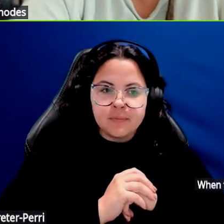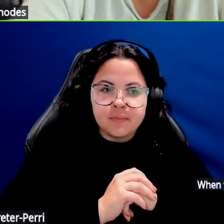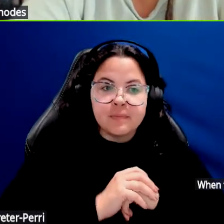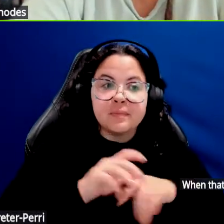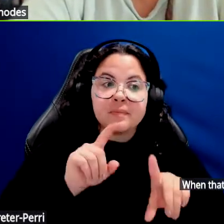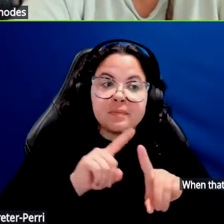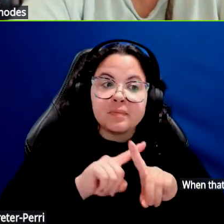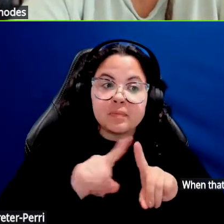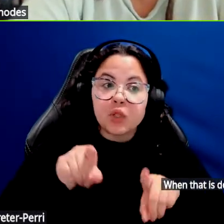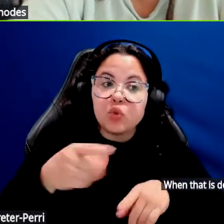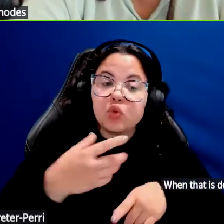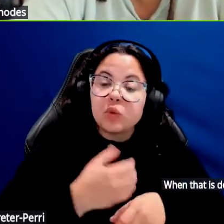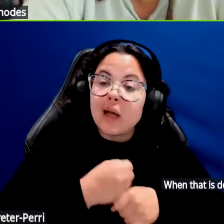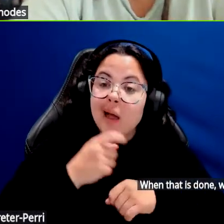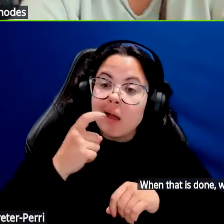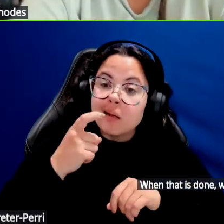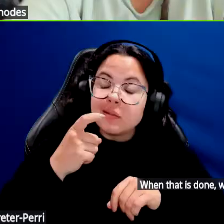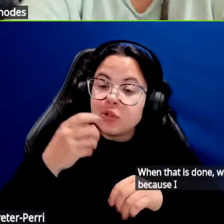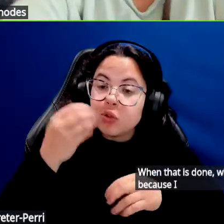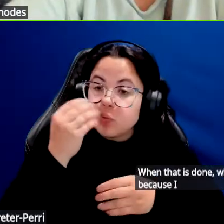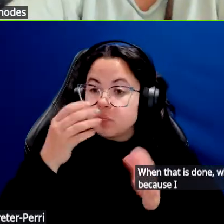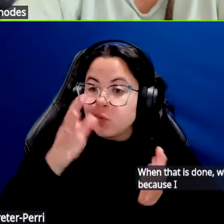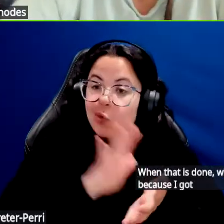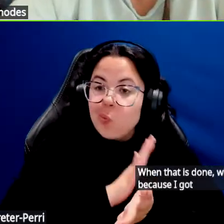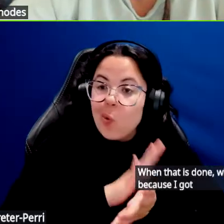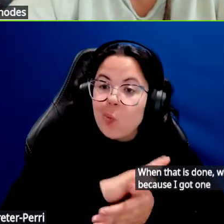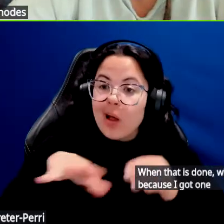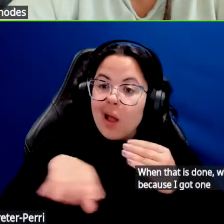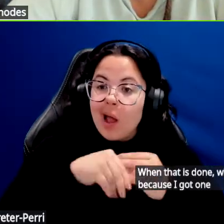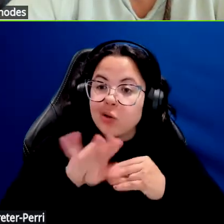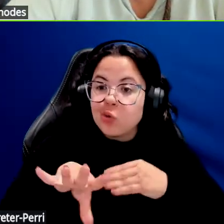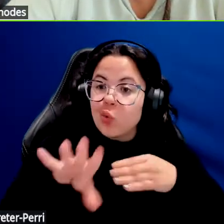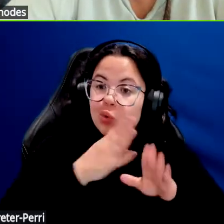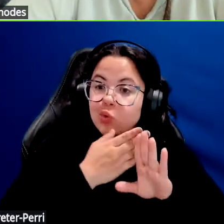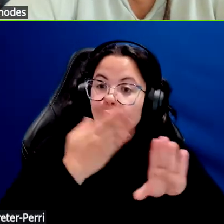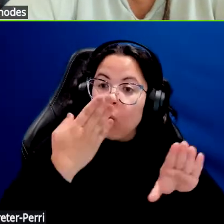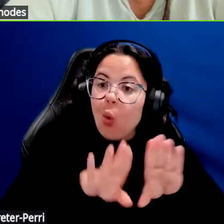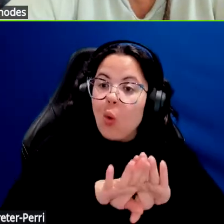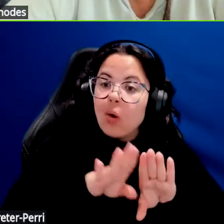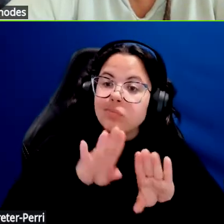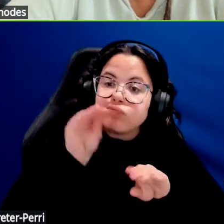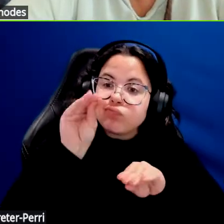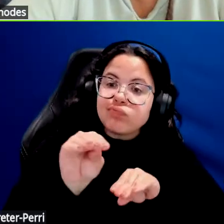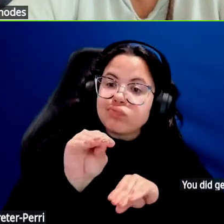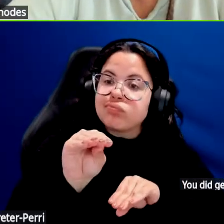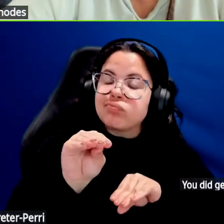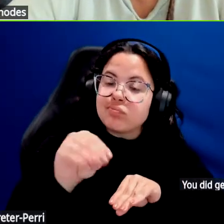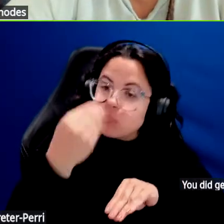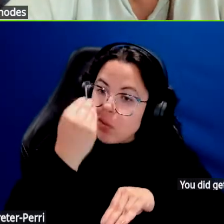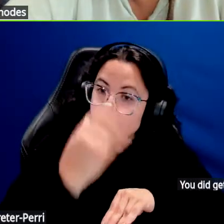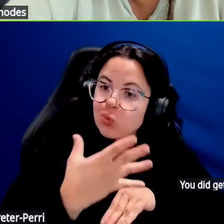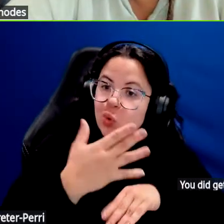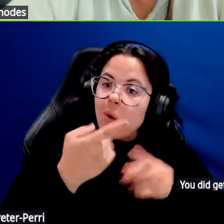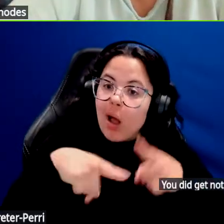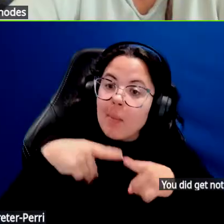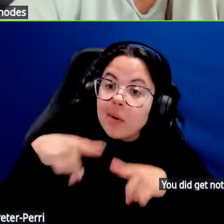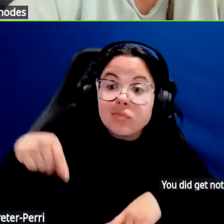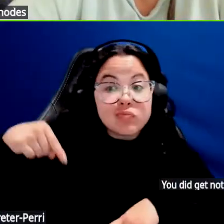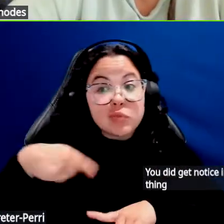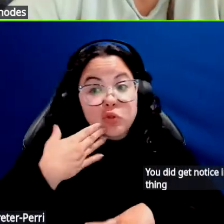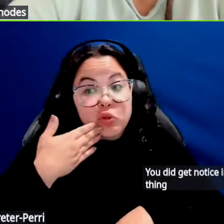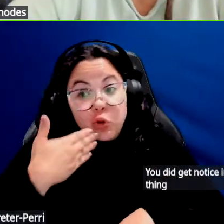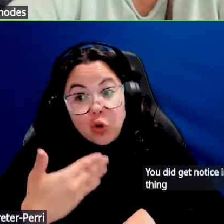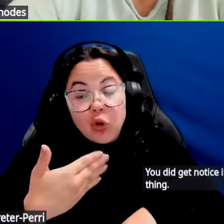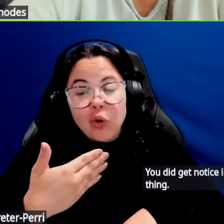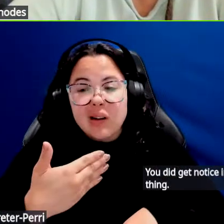notice in your doors, because I got one. You did get notice in your doors that this is happening. So this is a good thing. It's